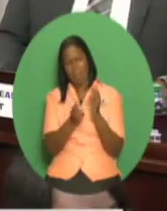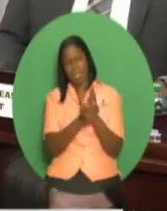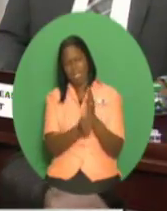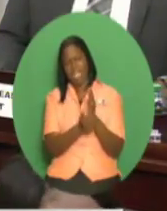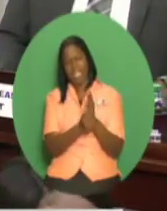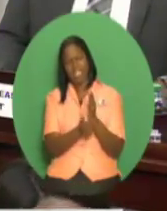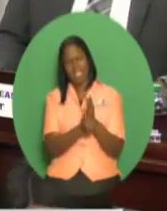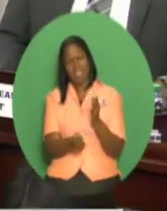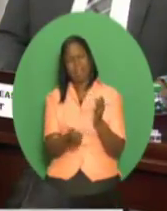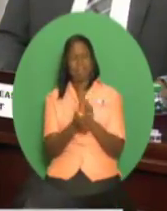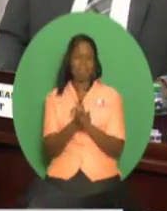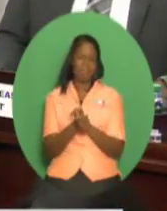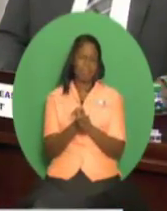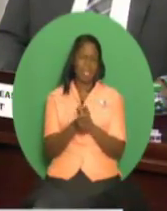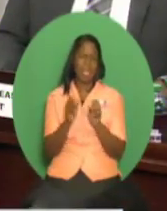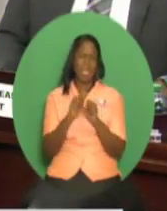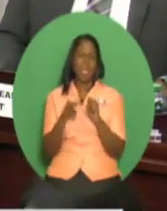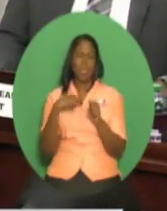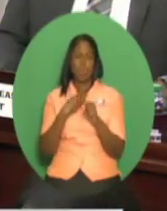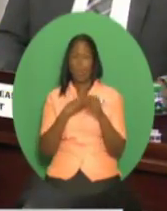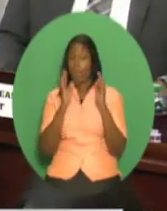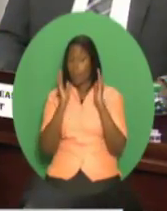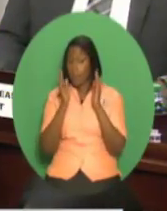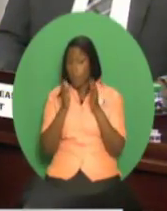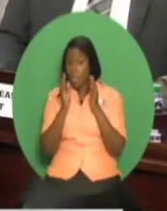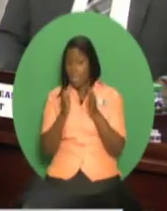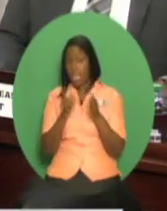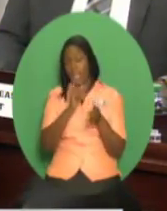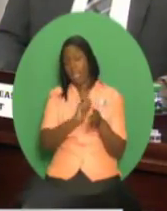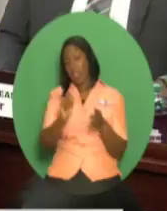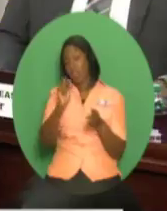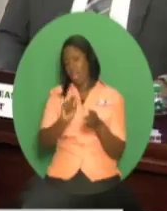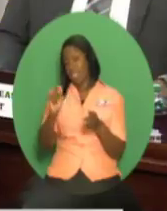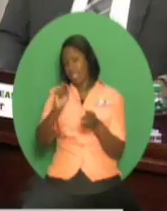Madam Speaker, that we are focusing on.